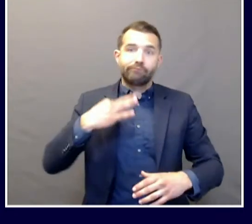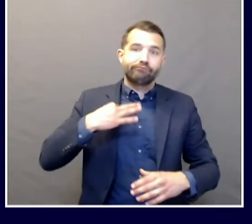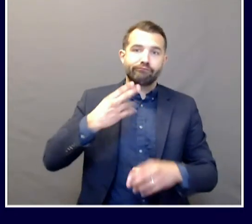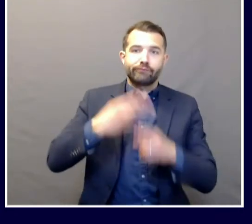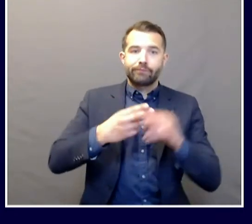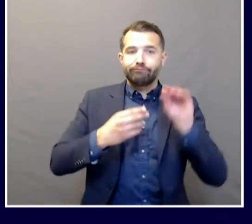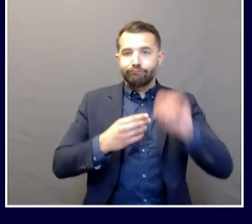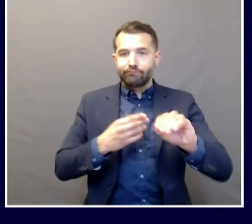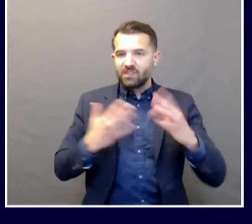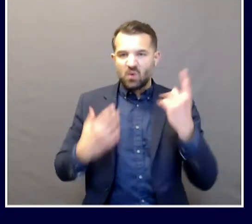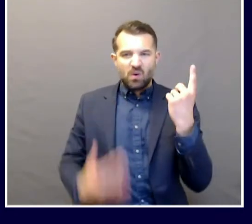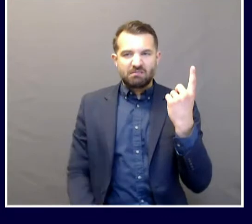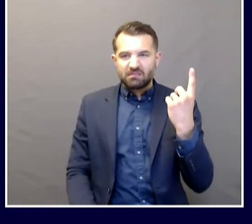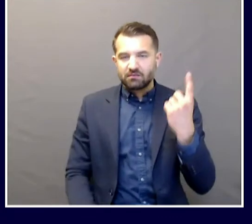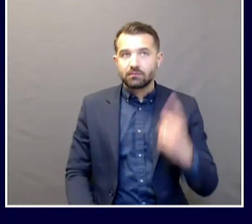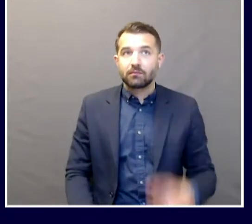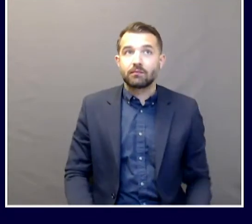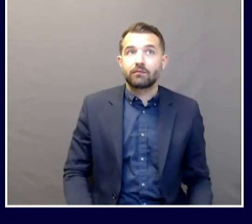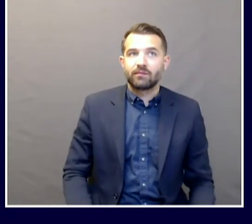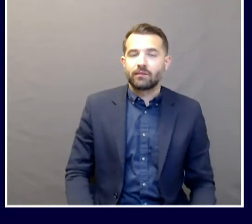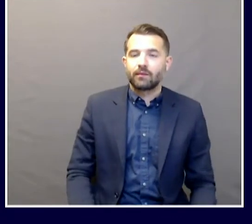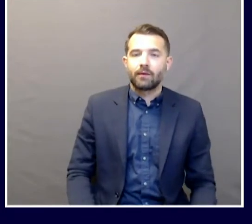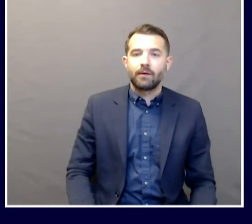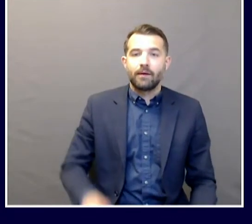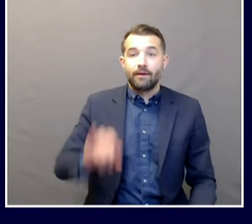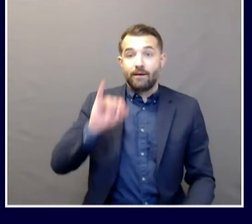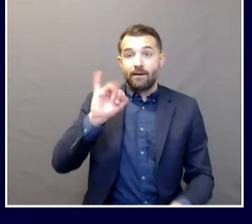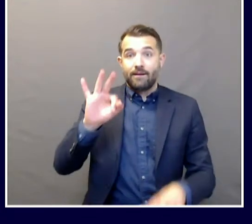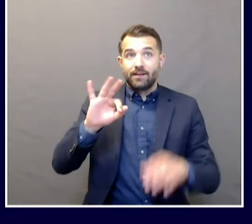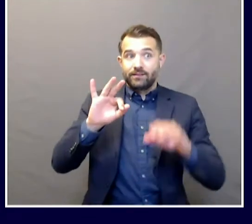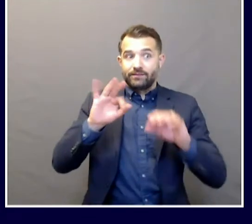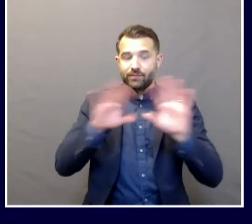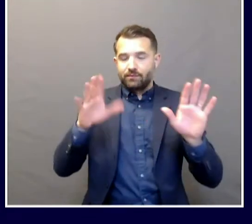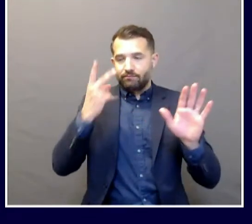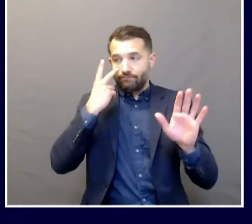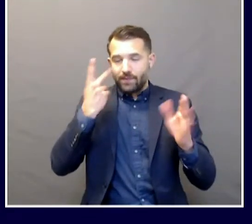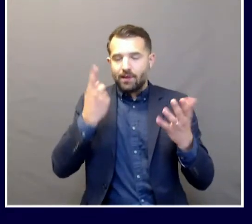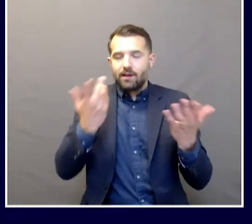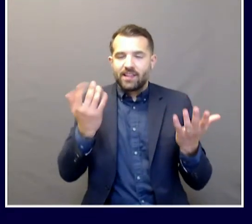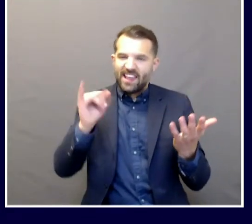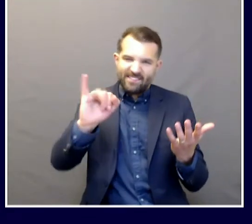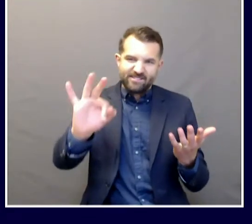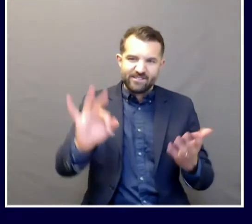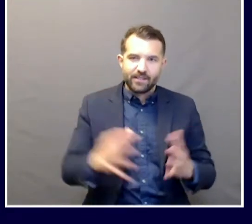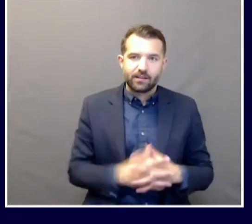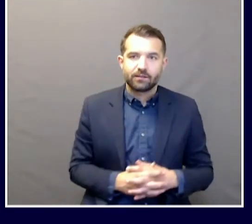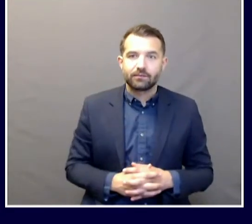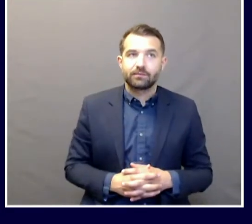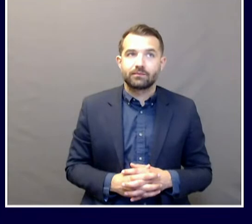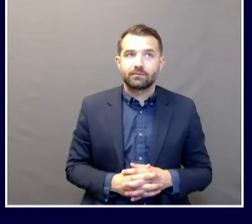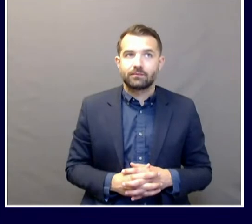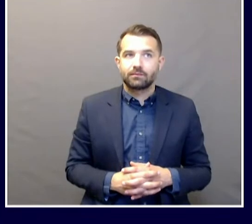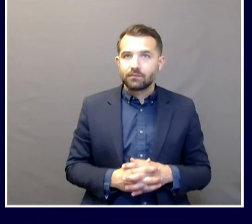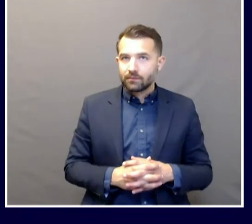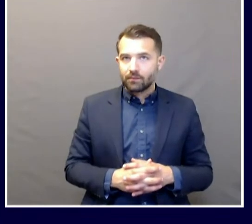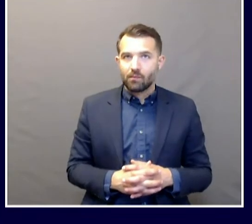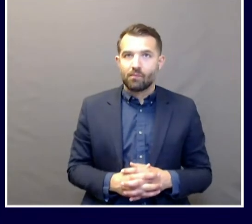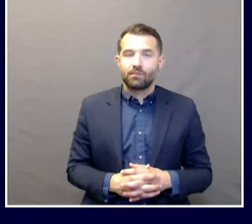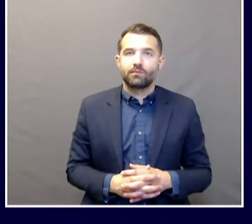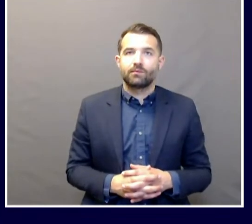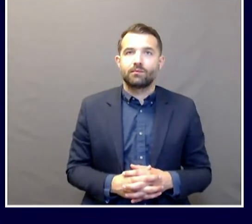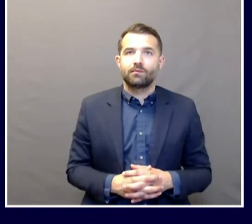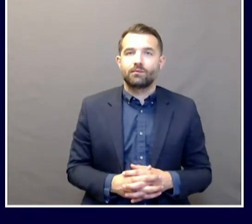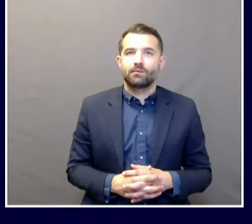was the only basis of it. And we'll check on the latest status of that. Okay, that was all I had, but I would love a little clarifier on your Shots for